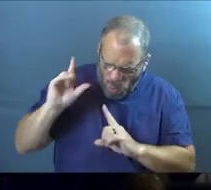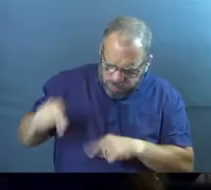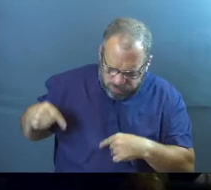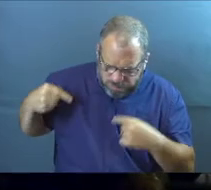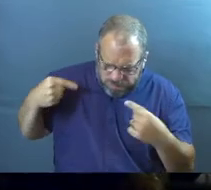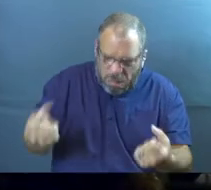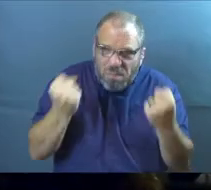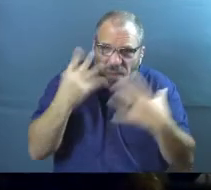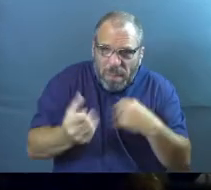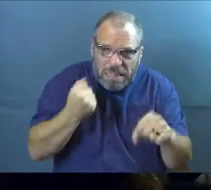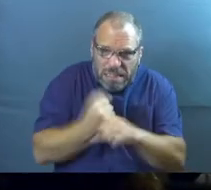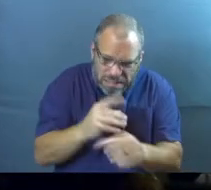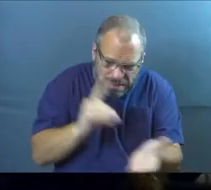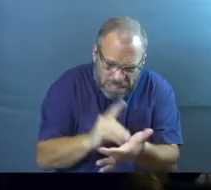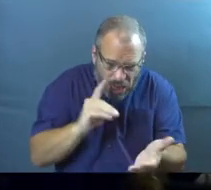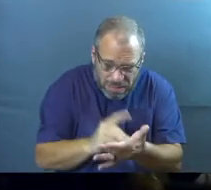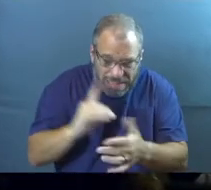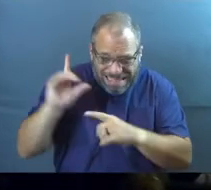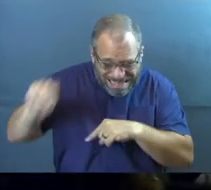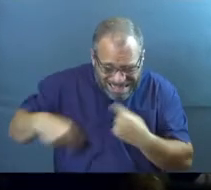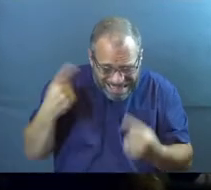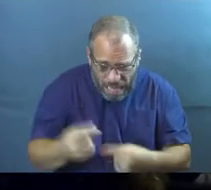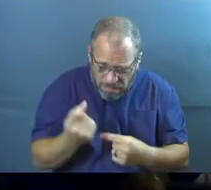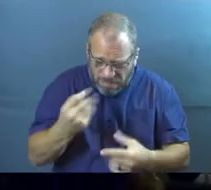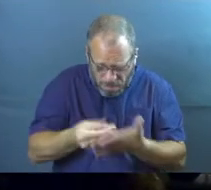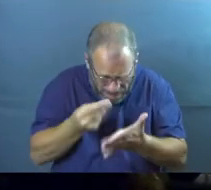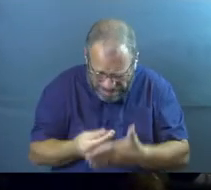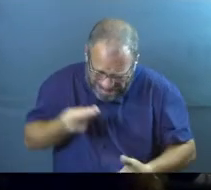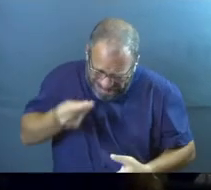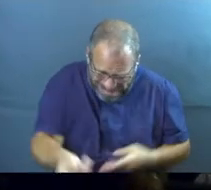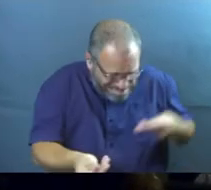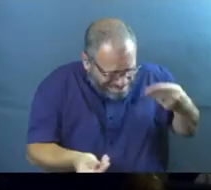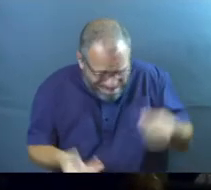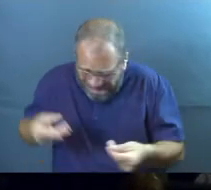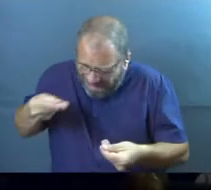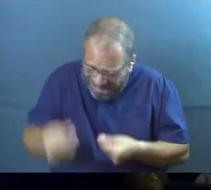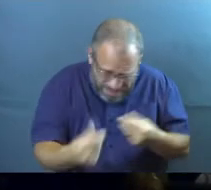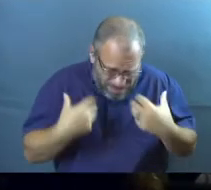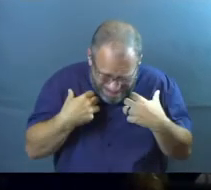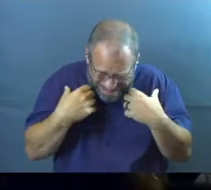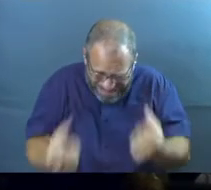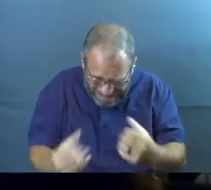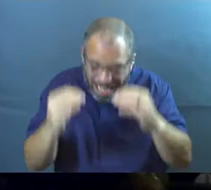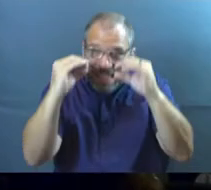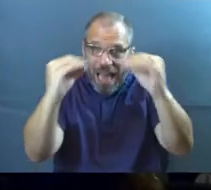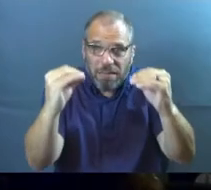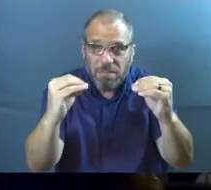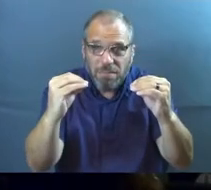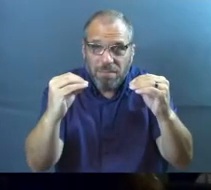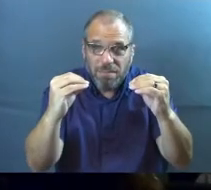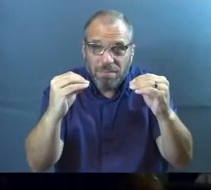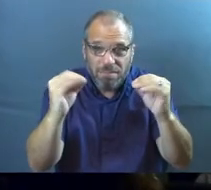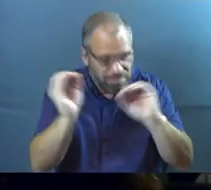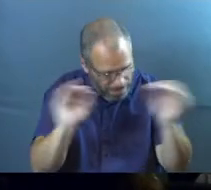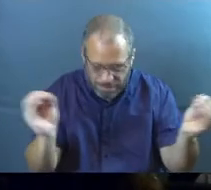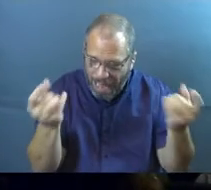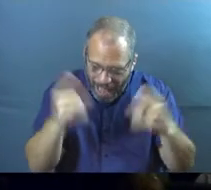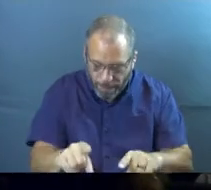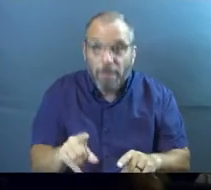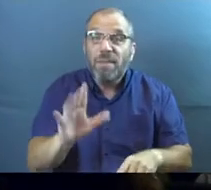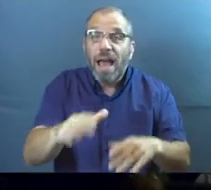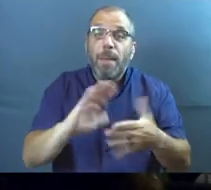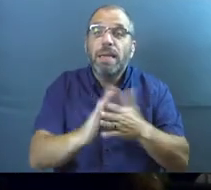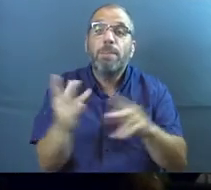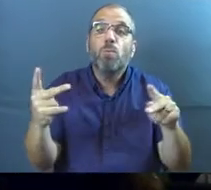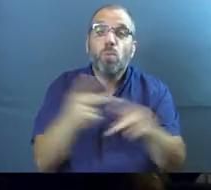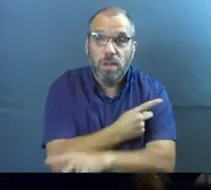great deal from many doctors. And over the years, she spent everything that she had to pay. But she had gotten no better. In fact,